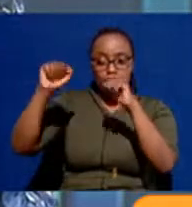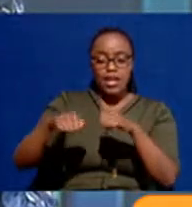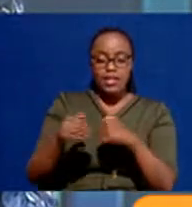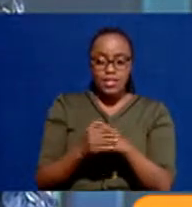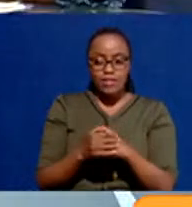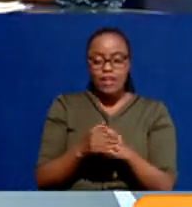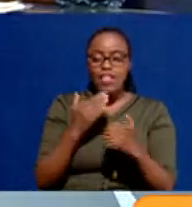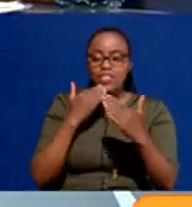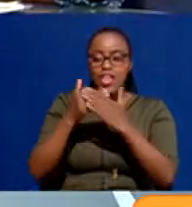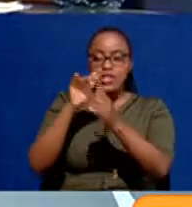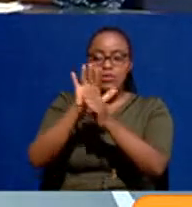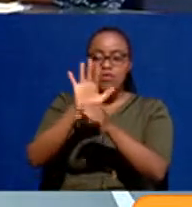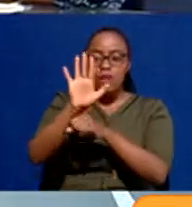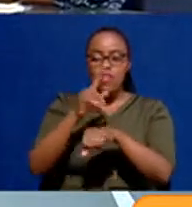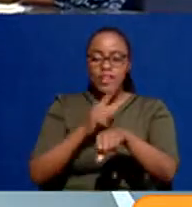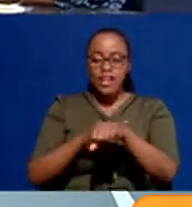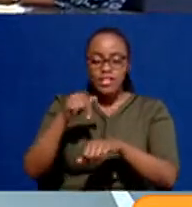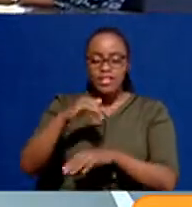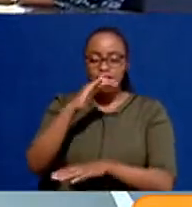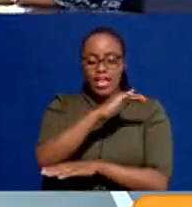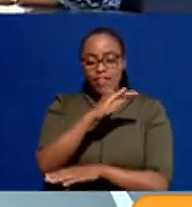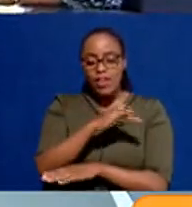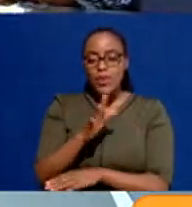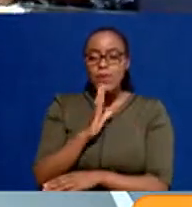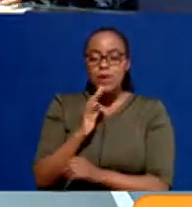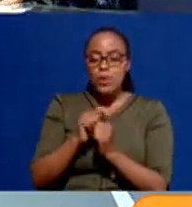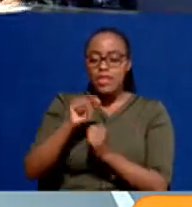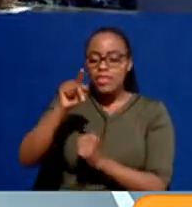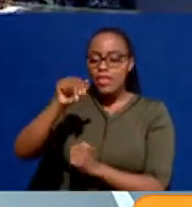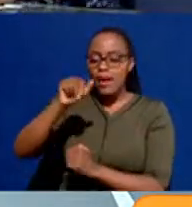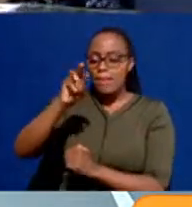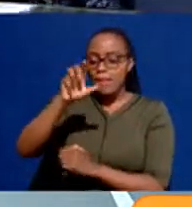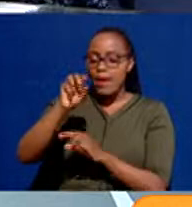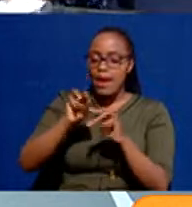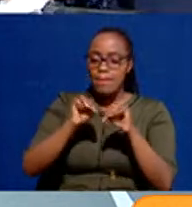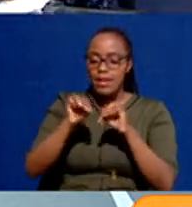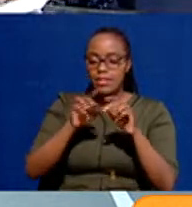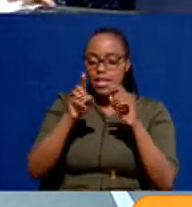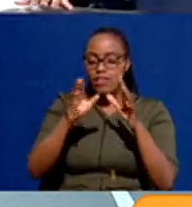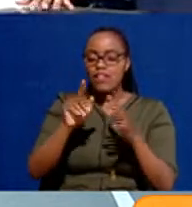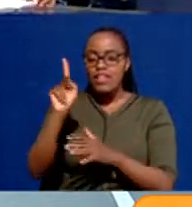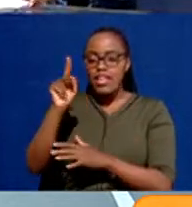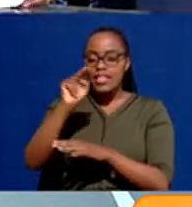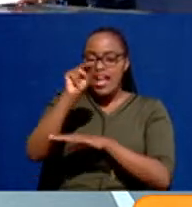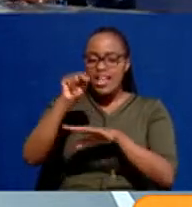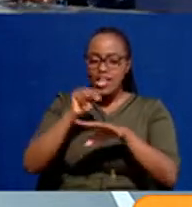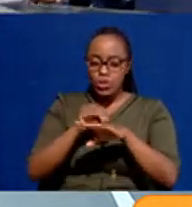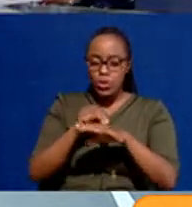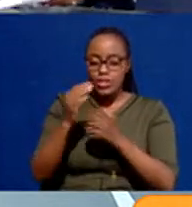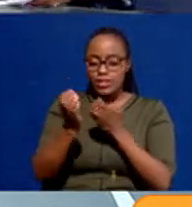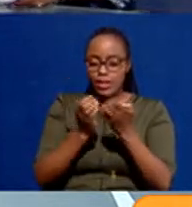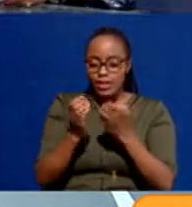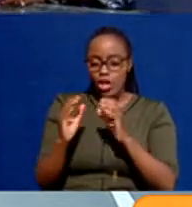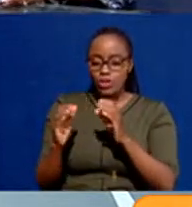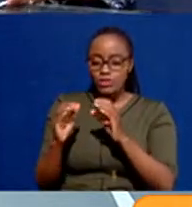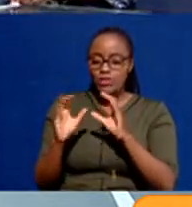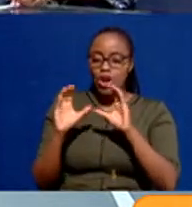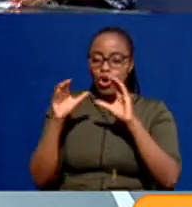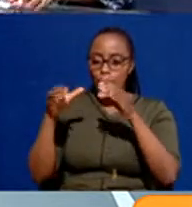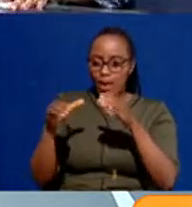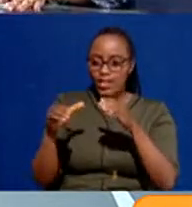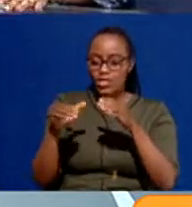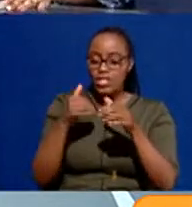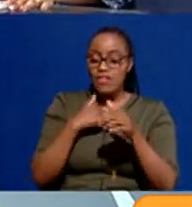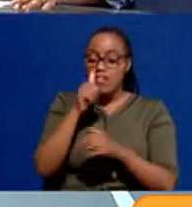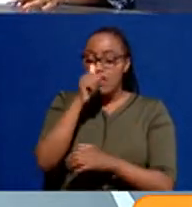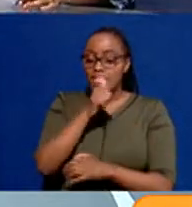MD, thank you for your time this evening. We've been speaking with Pamela Mutua, who's the Managing Director of the Kenya National Trading Corporation. It's no